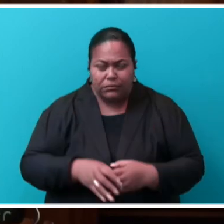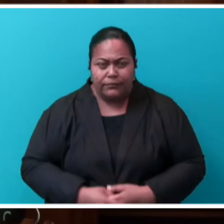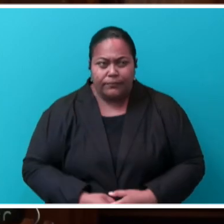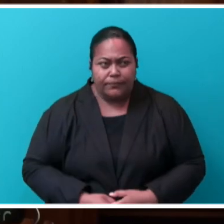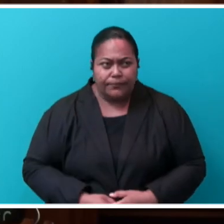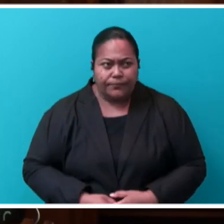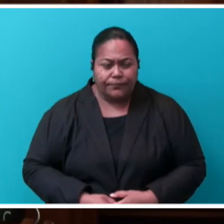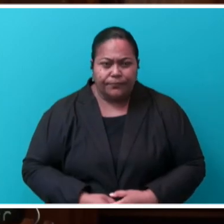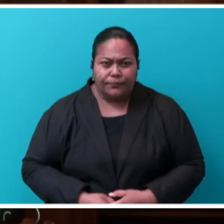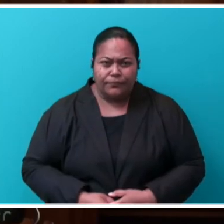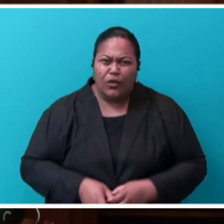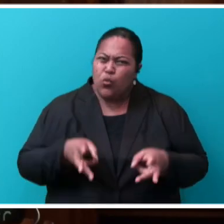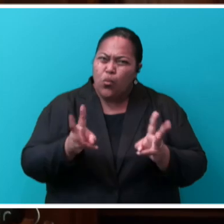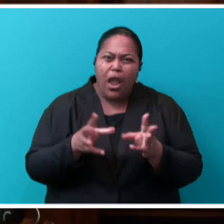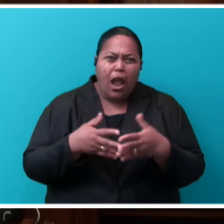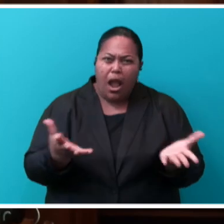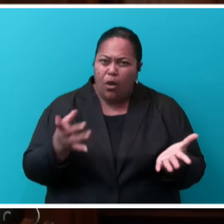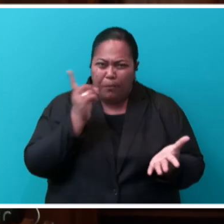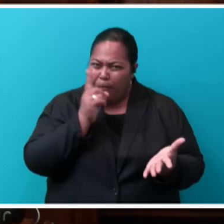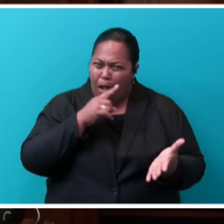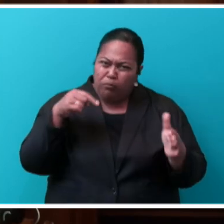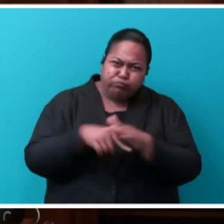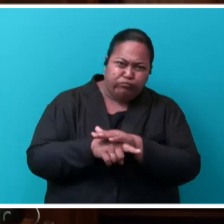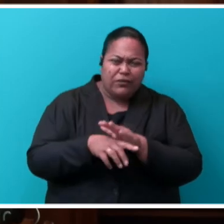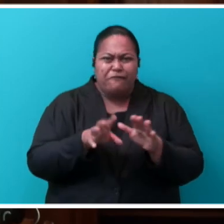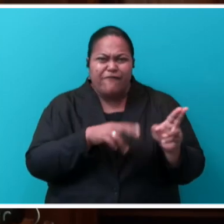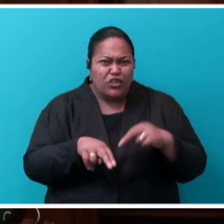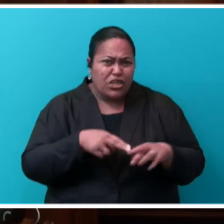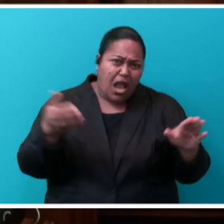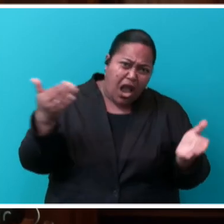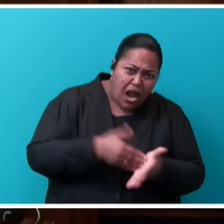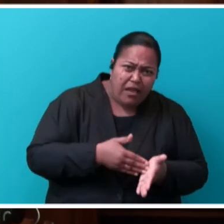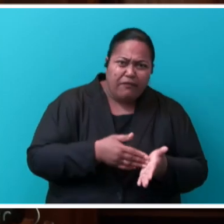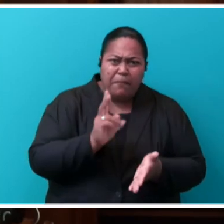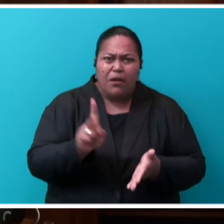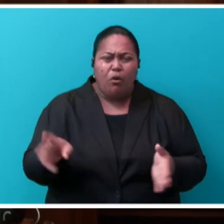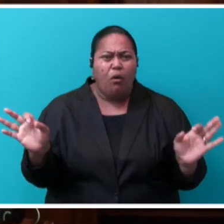the trend of illegal migrants who may intend to reside illegally